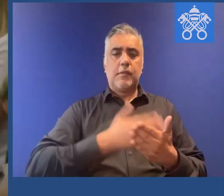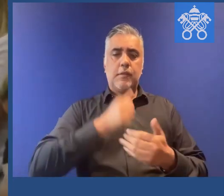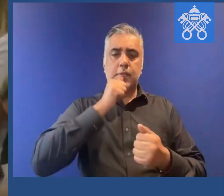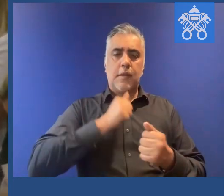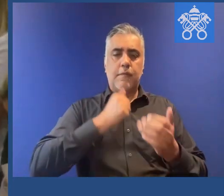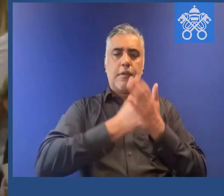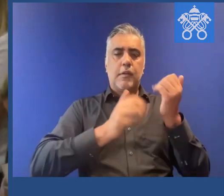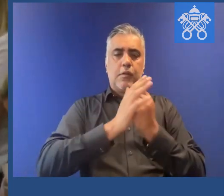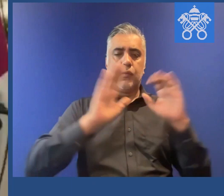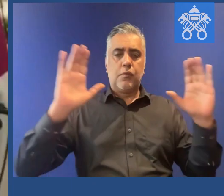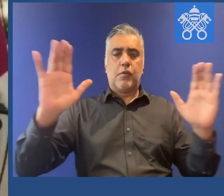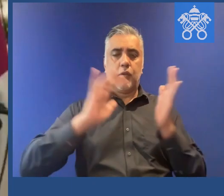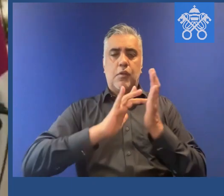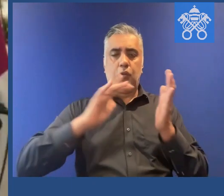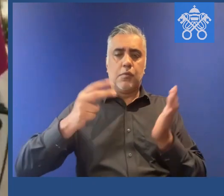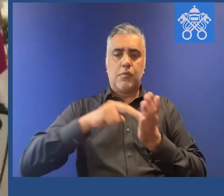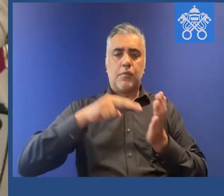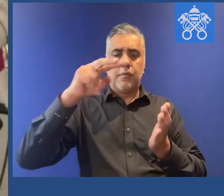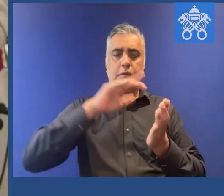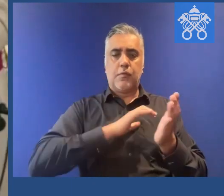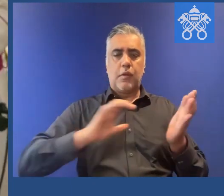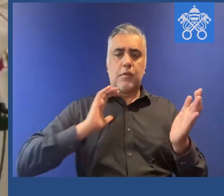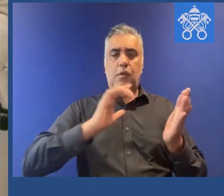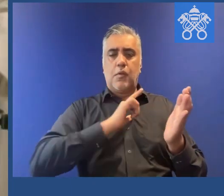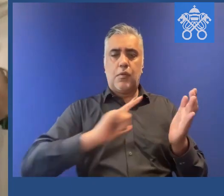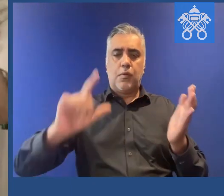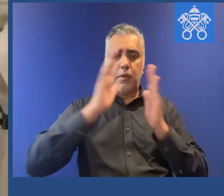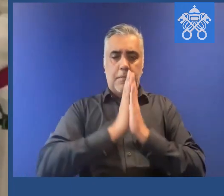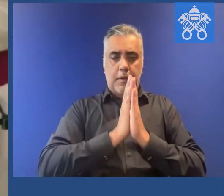resurrectionis gloriam perducamus, per Christum Dominum nostrum.